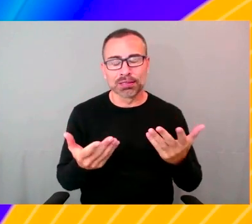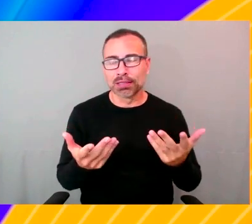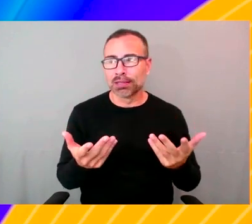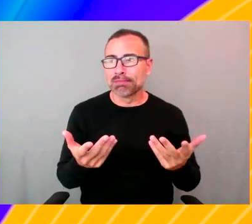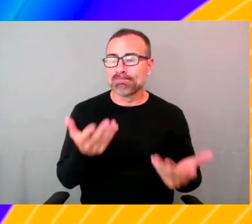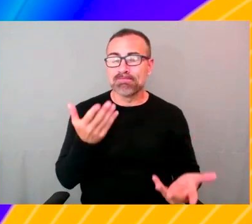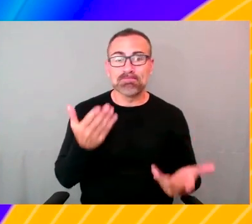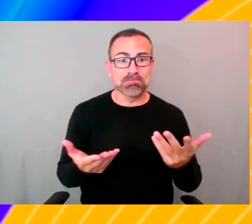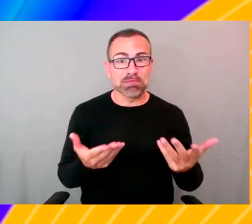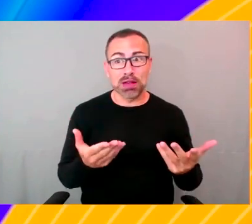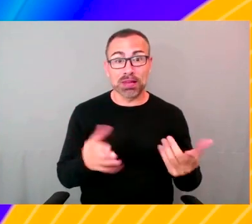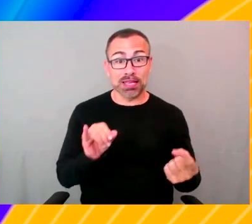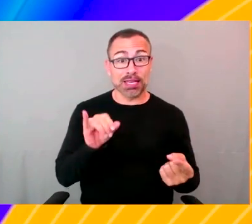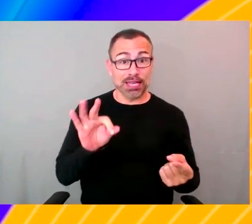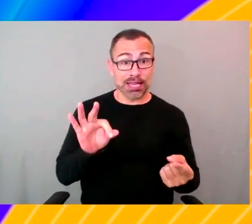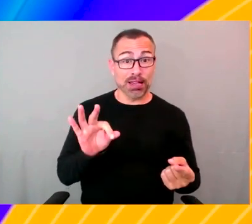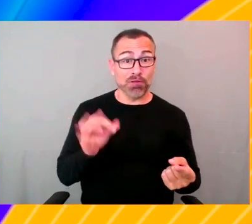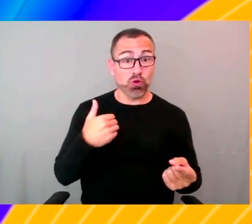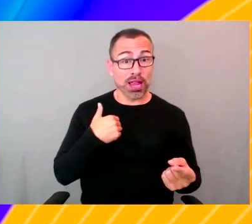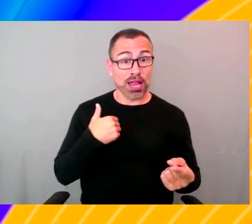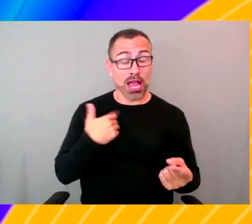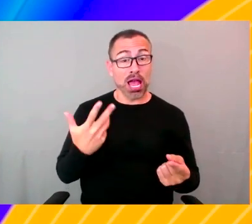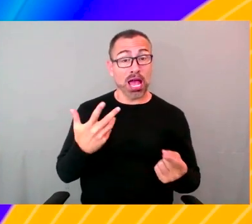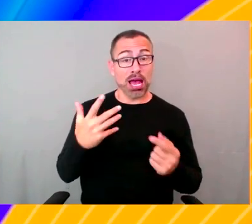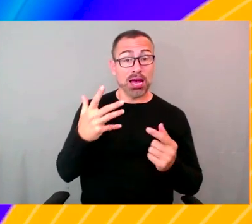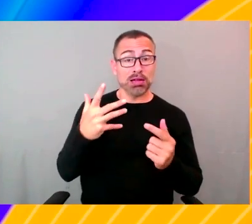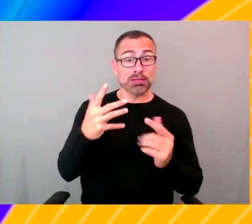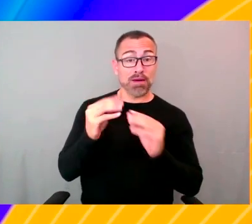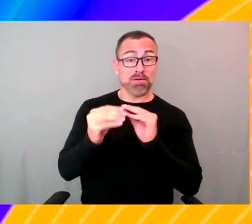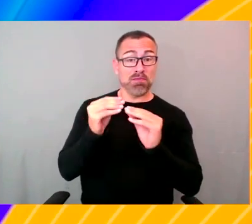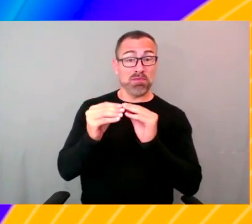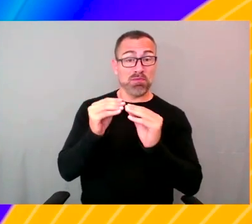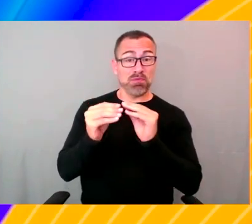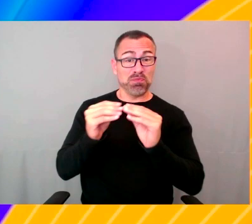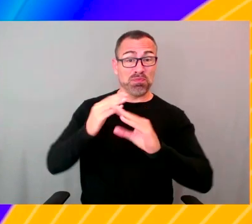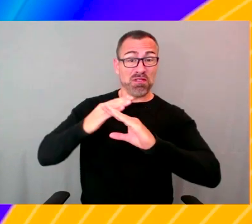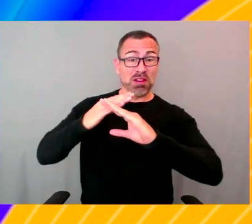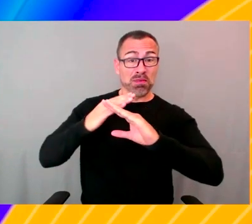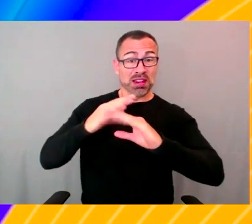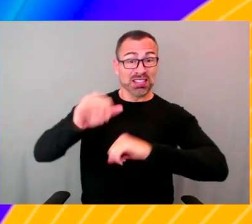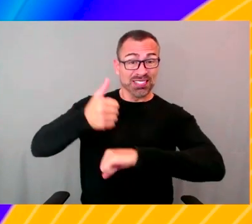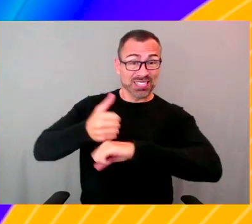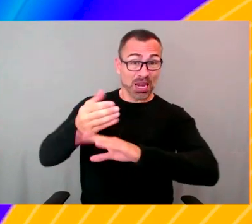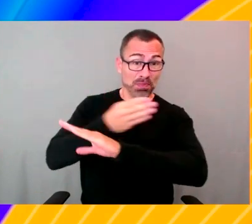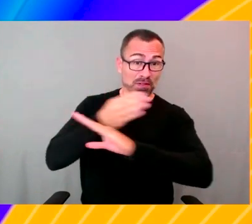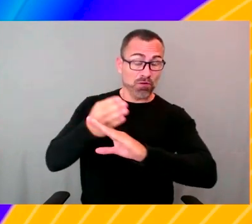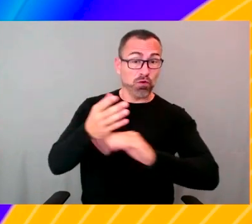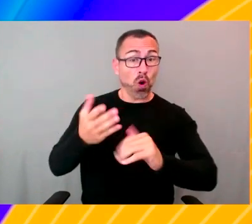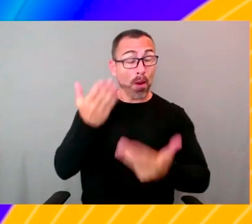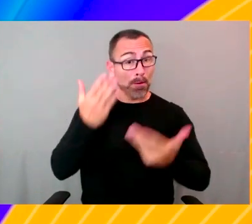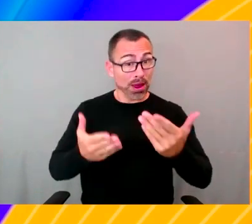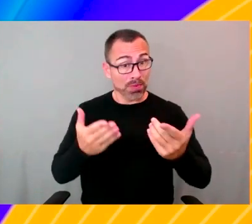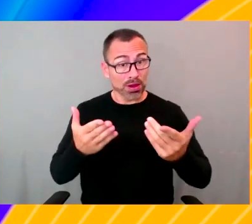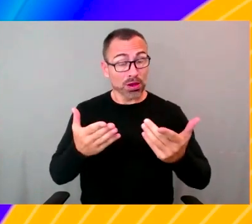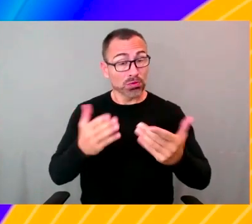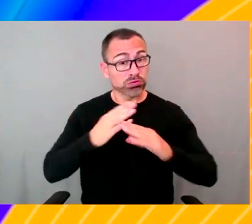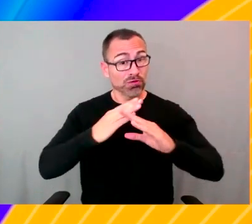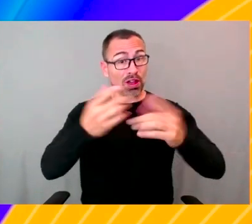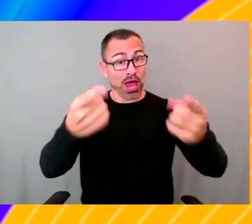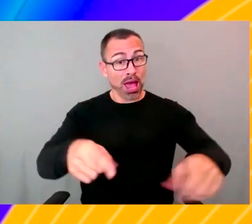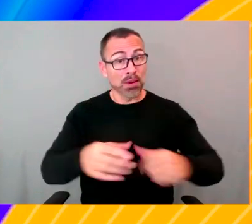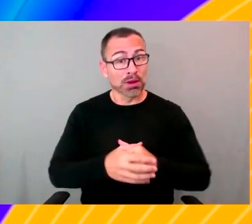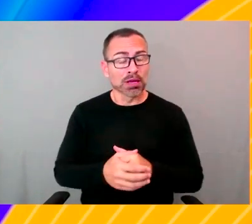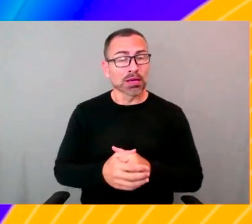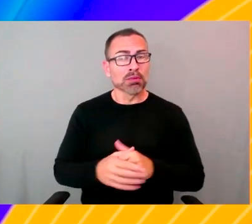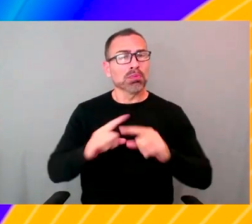avoided with better predictive maintenance. Yeah. So let's start with what is predictive maintenance, and we'll go from there. Definitely. So